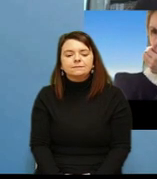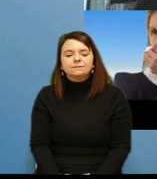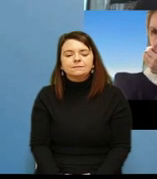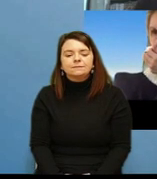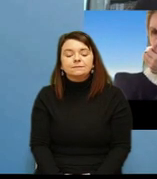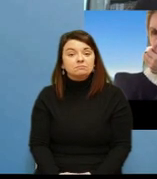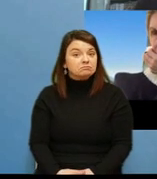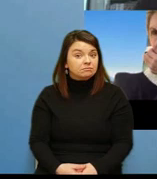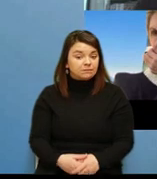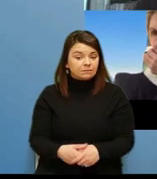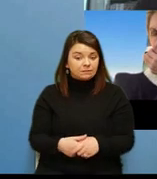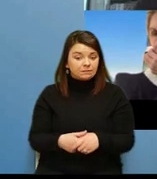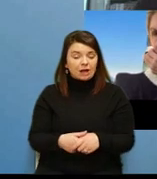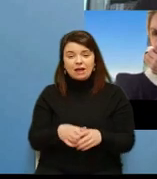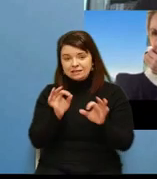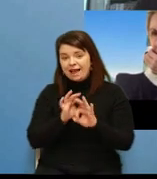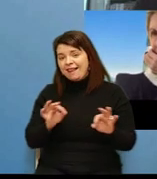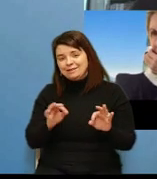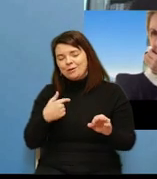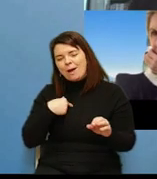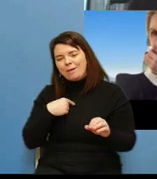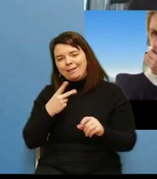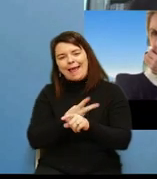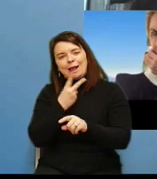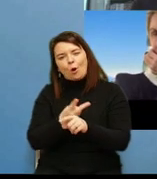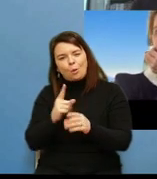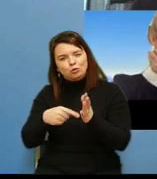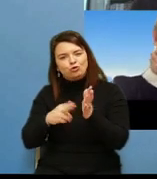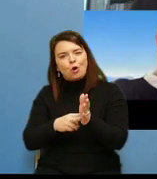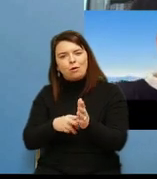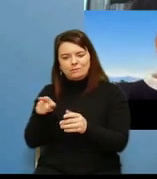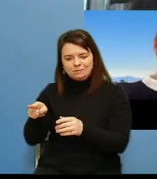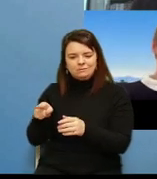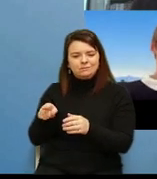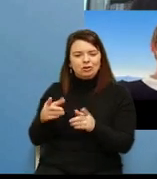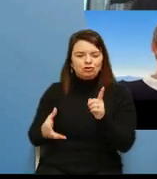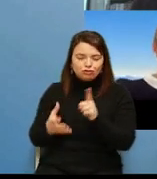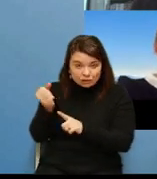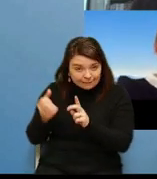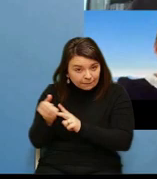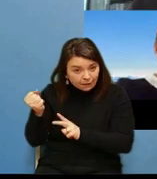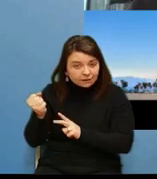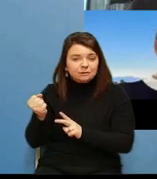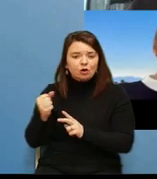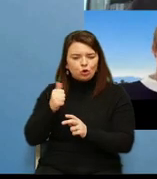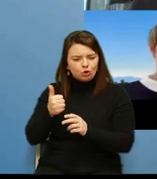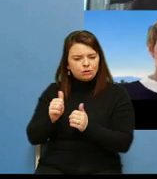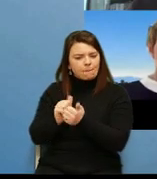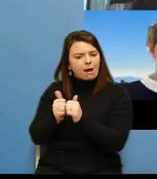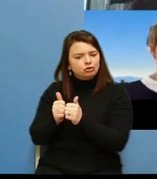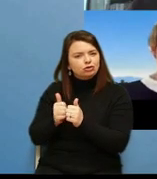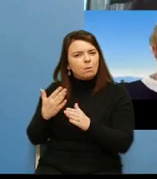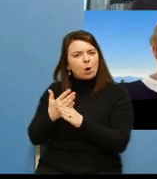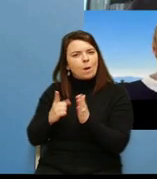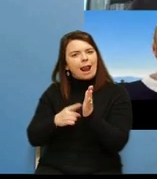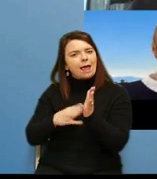I think you've silenced everybody else, Gina. I can only echo what John was saying. Tremendous achievement by